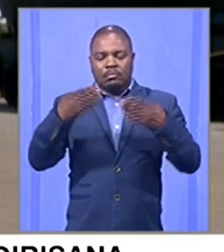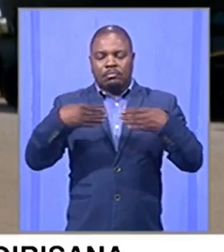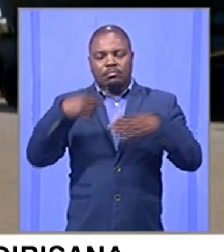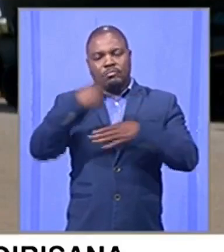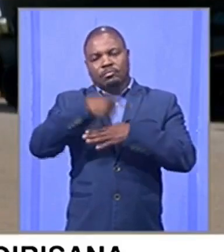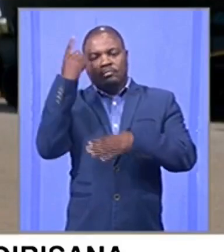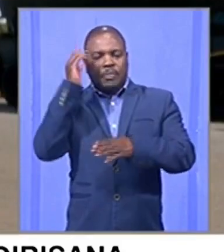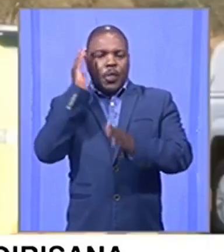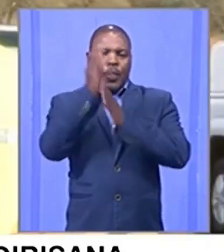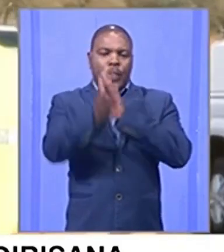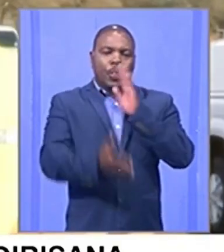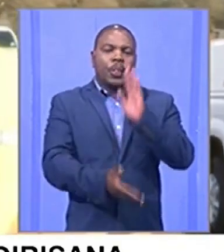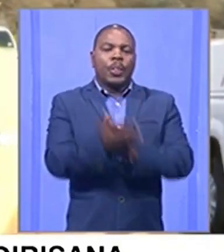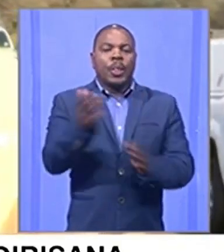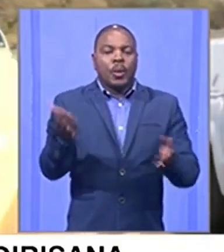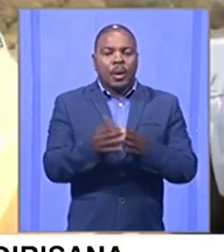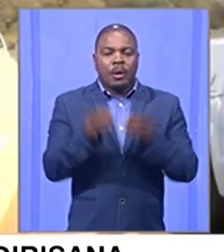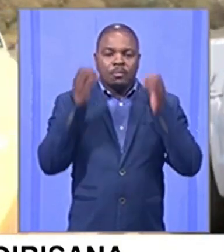go ya kwa Mozambique.